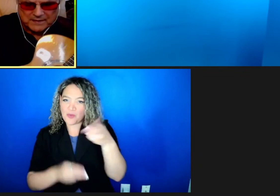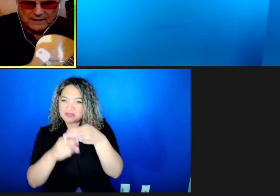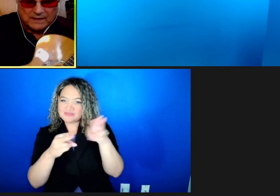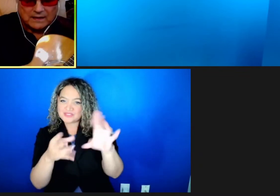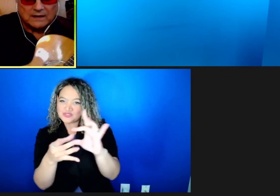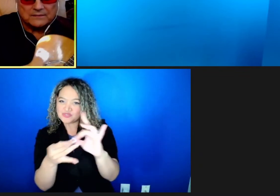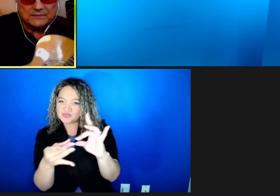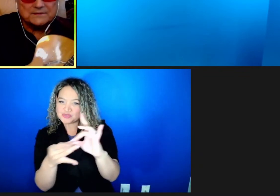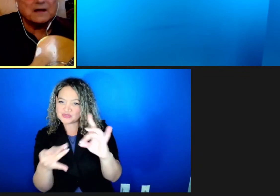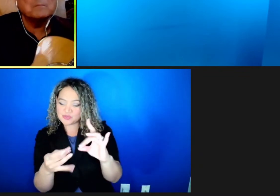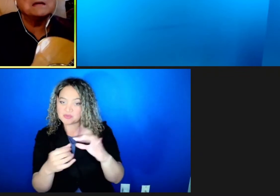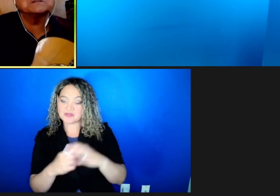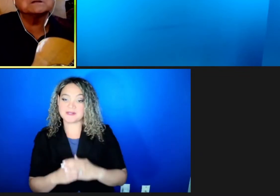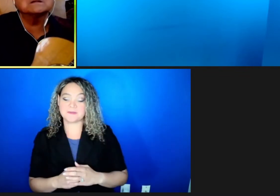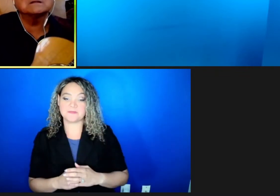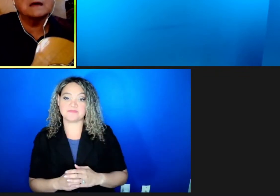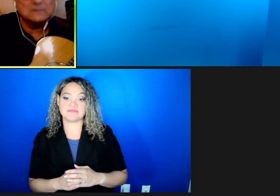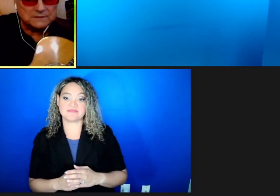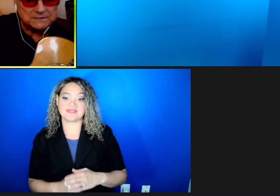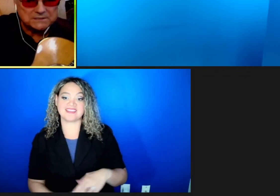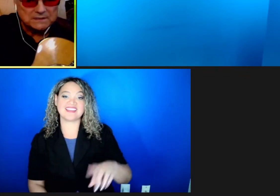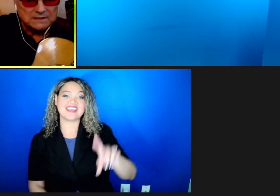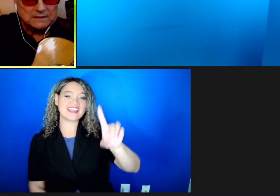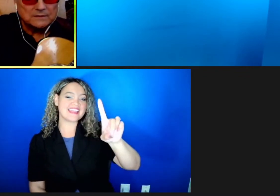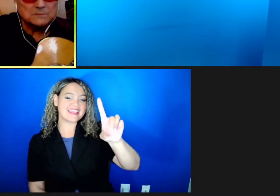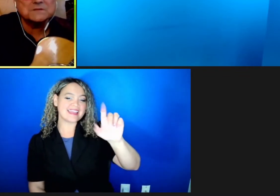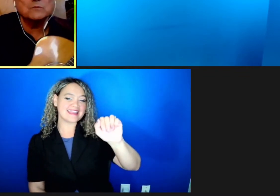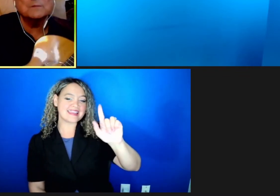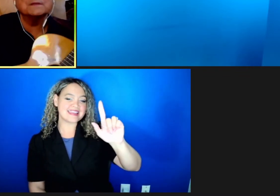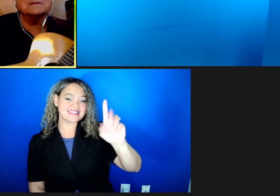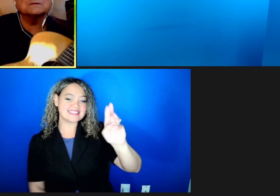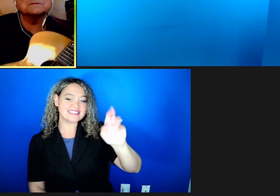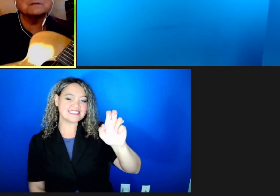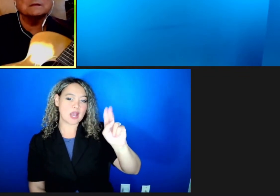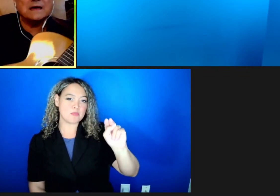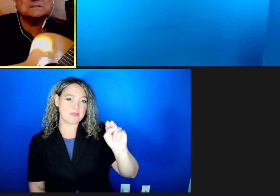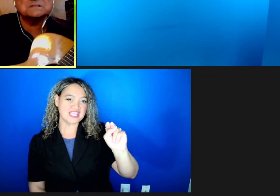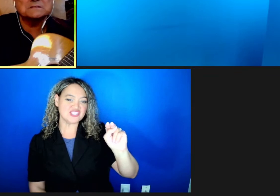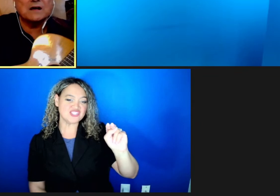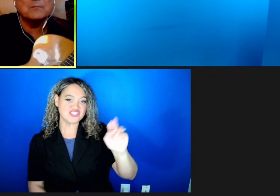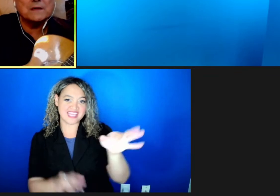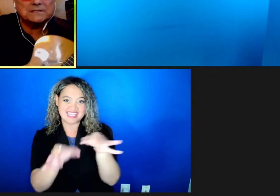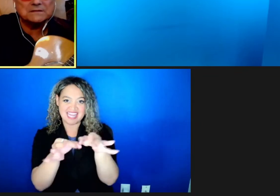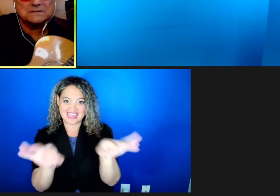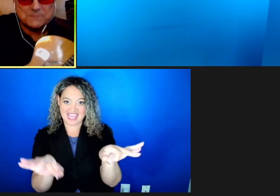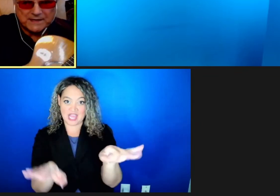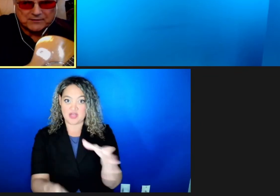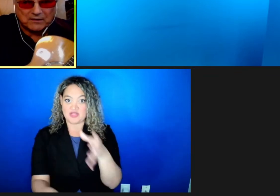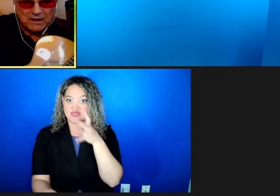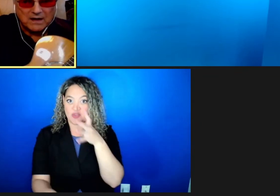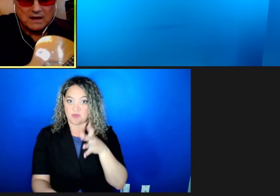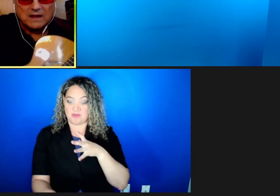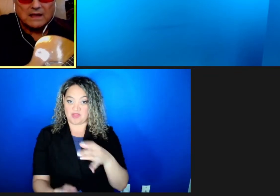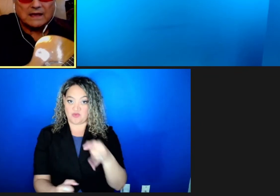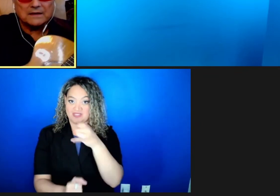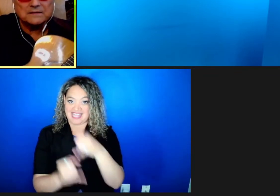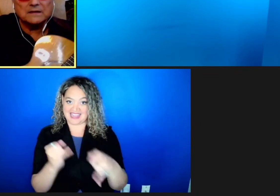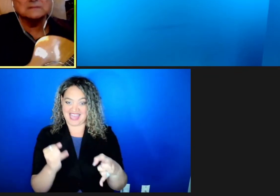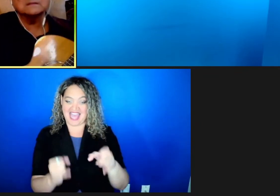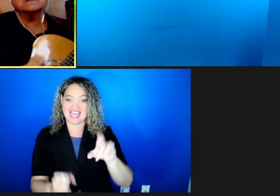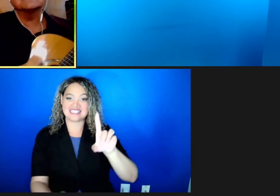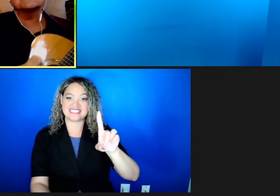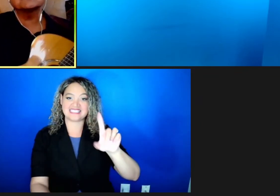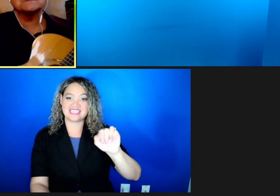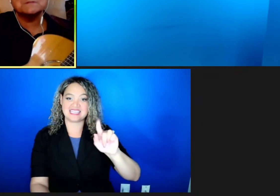about the Dalmatian language. There was a woman that was the last Dalmatian speaker, and